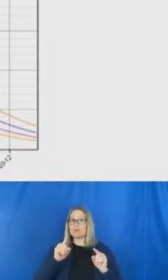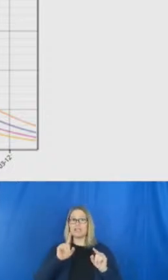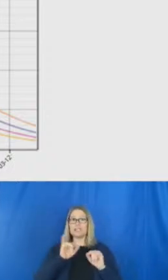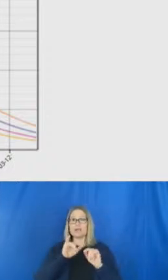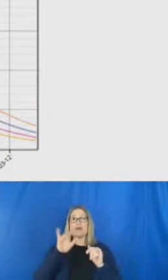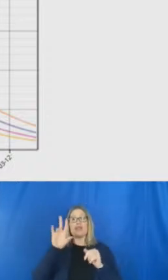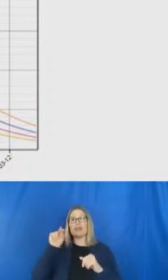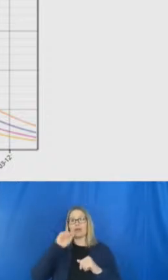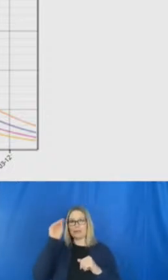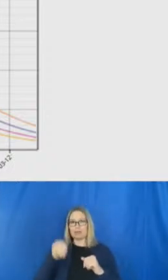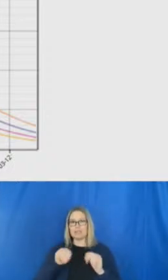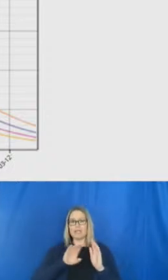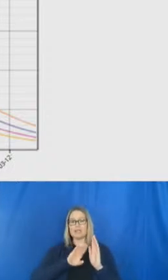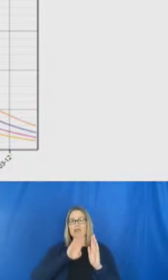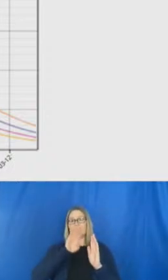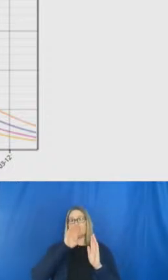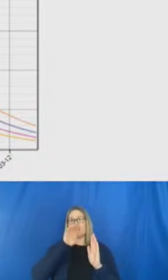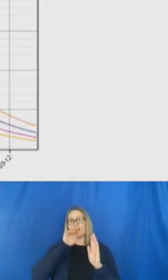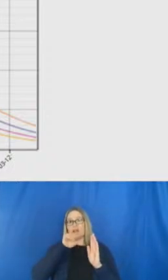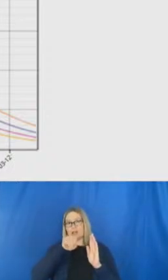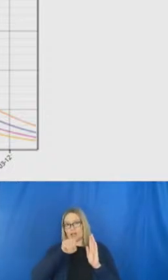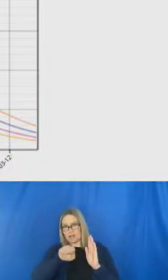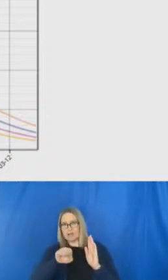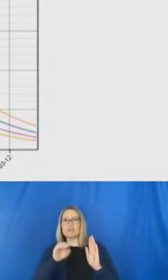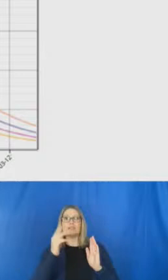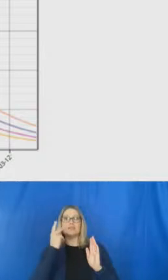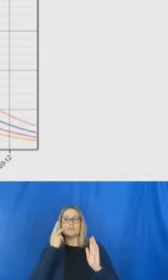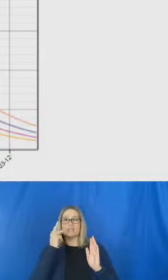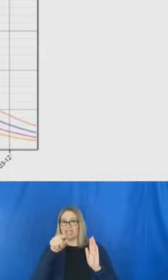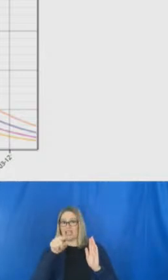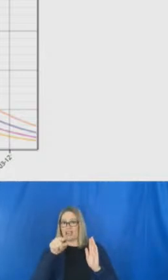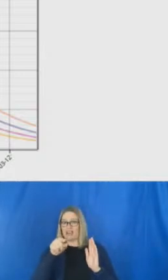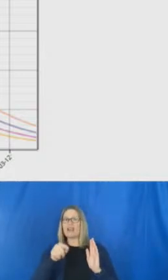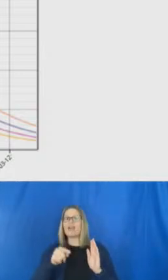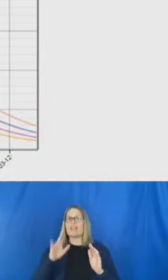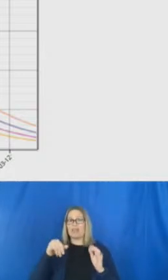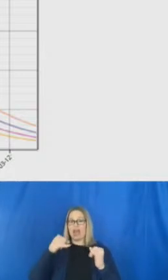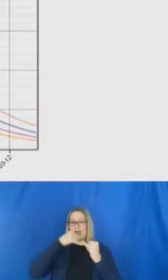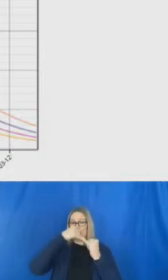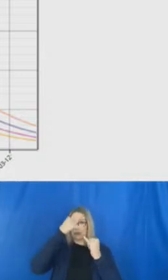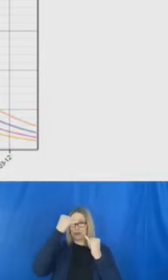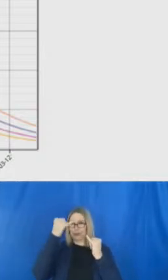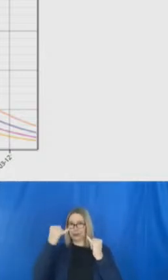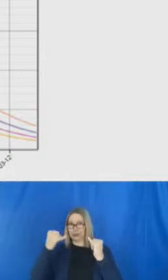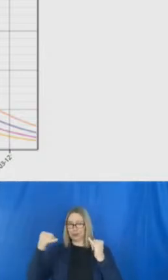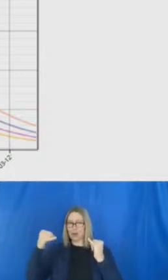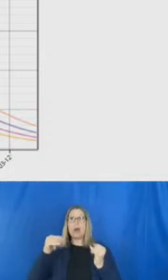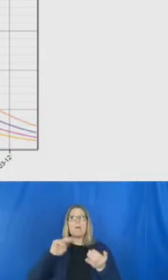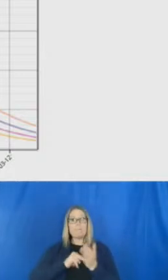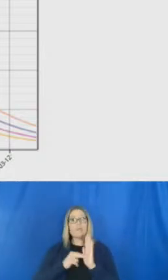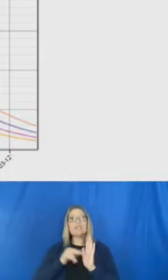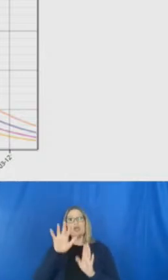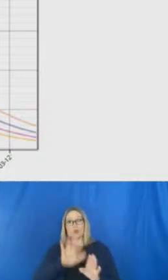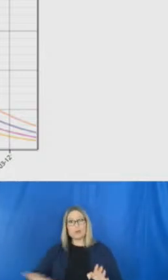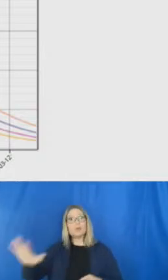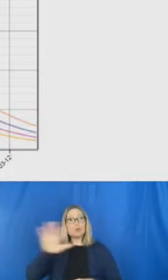close contacts. This shows that your efforts to reduce contacts with others are paying off.